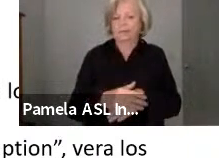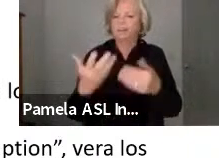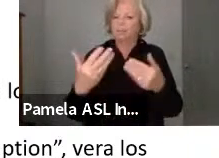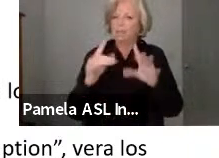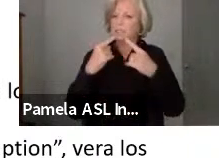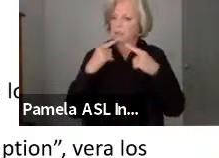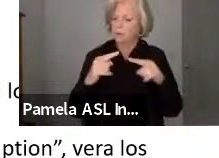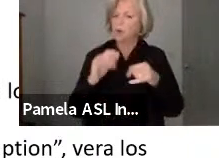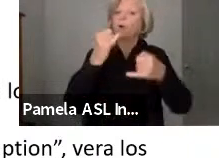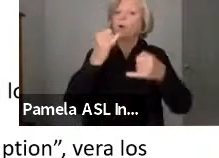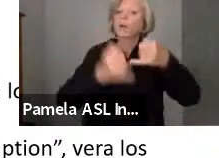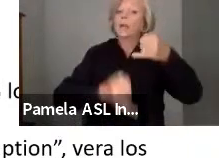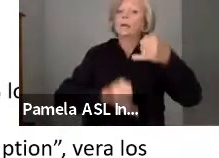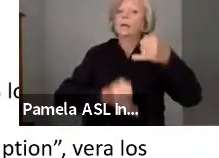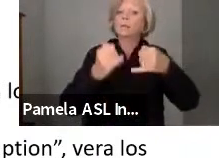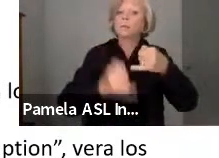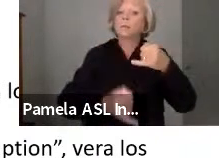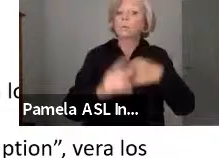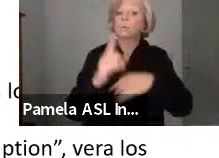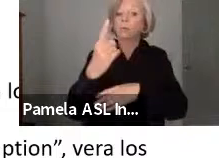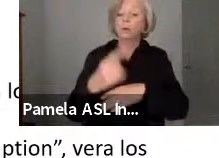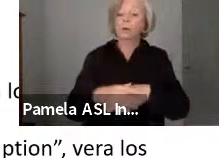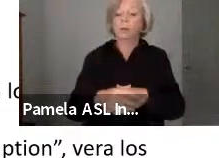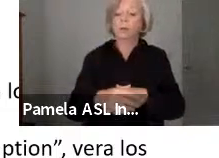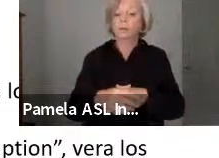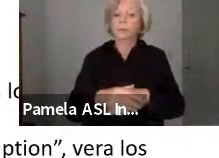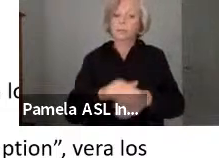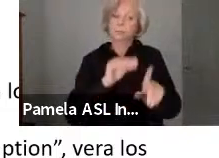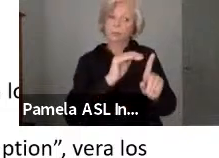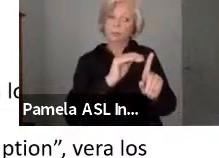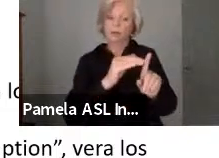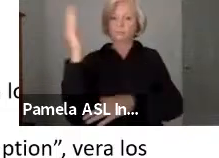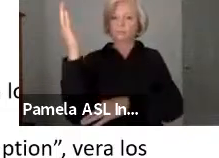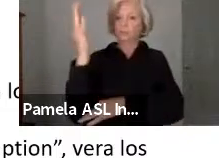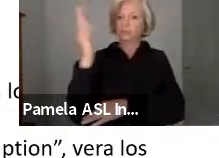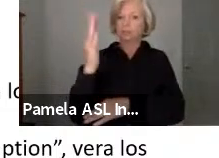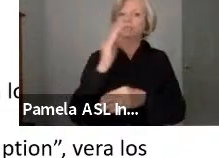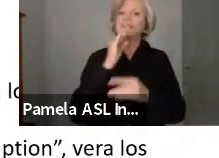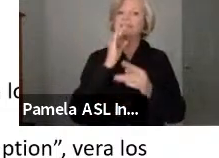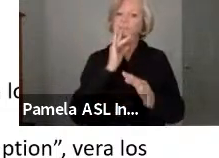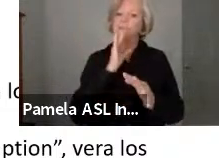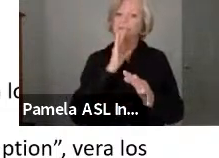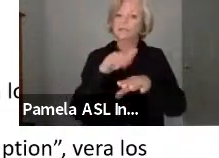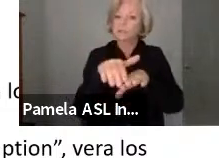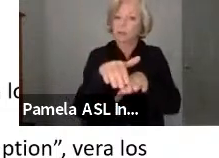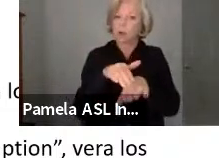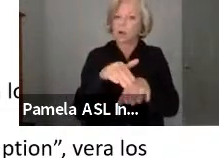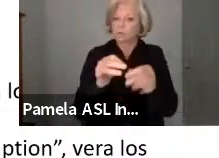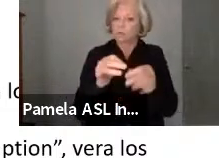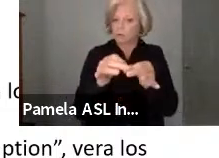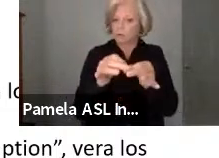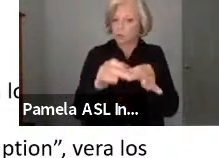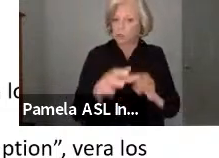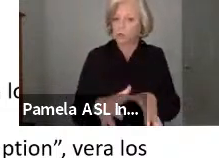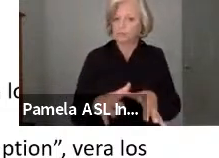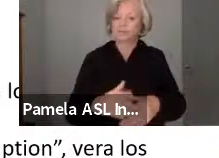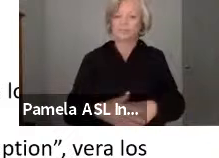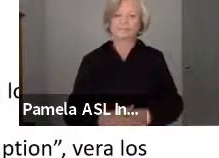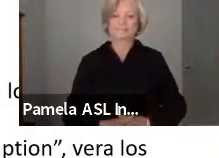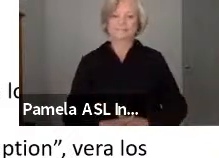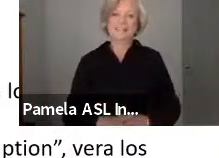is just to remind our presenters to speak slowly for our interpreters. Thank